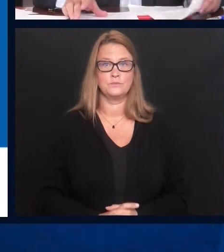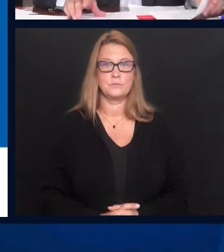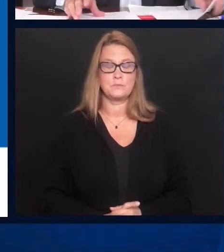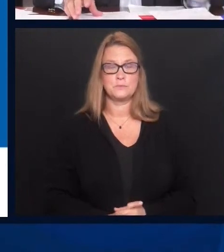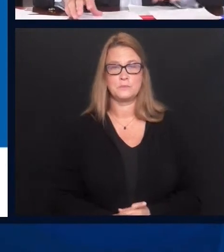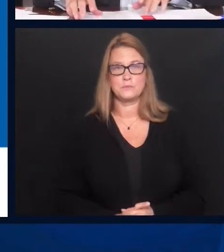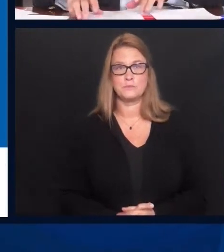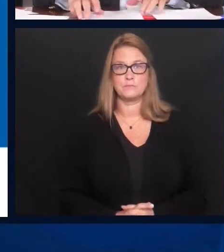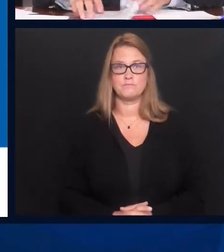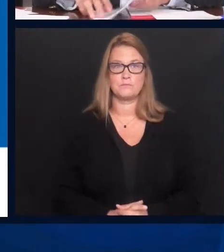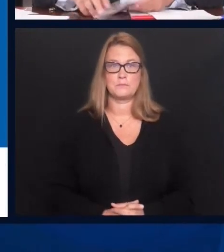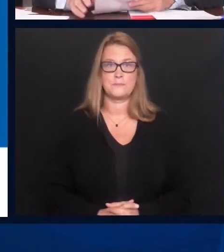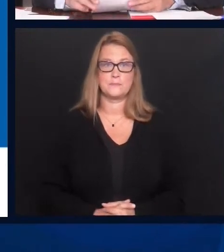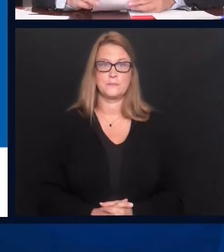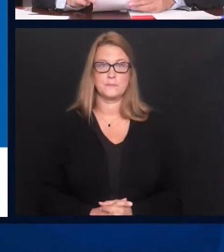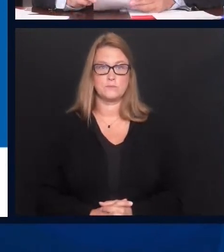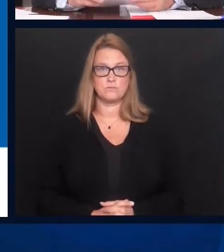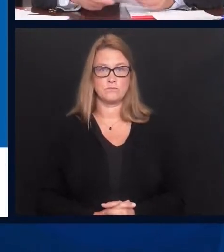Okay.